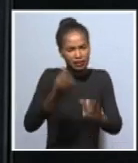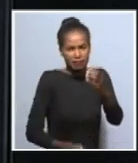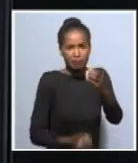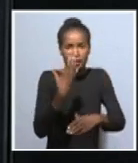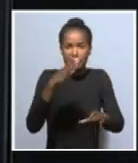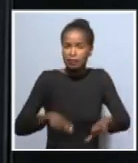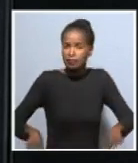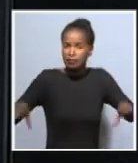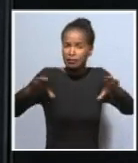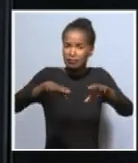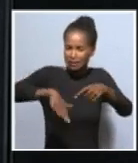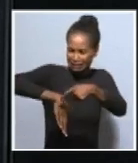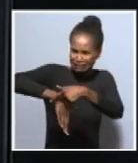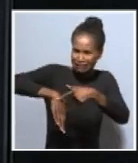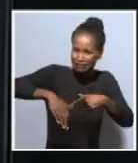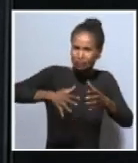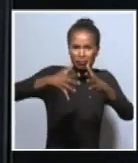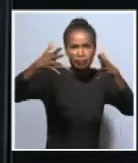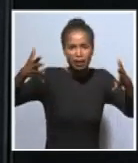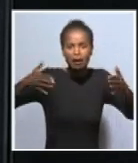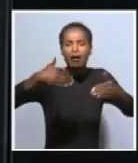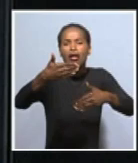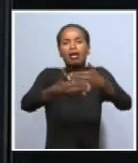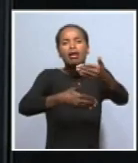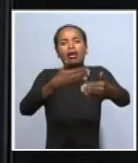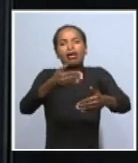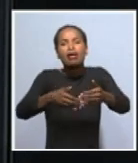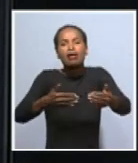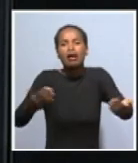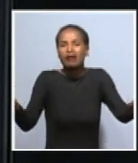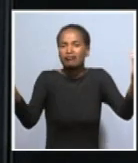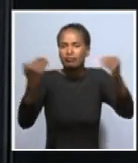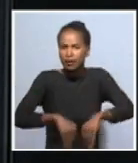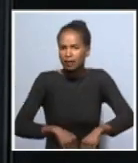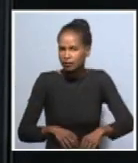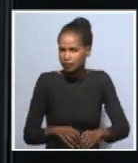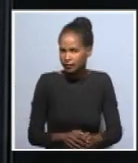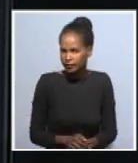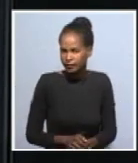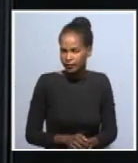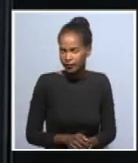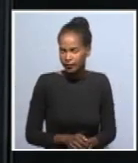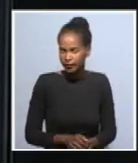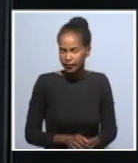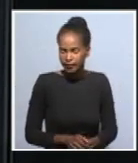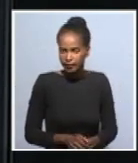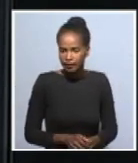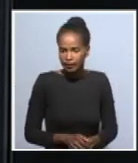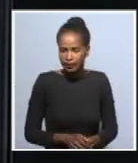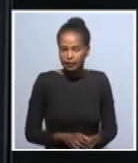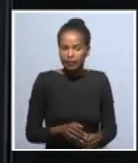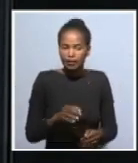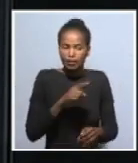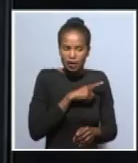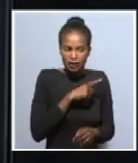And based on that, we take informed decisions. Because we have